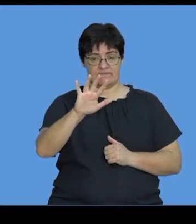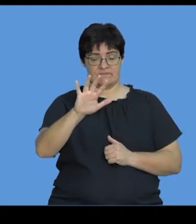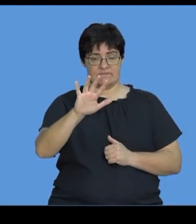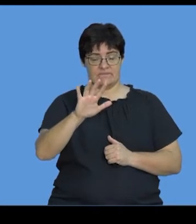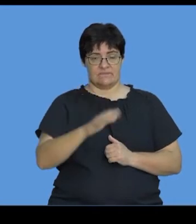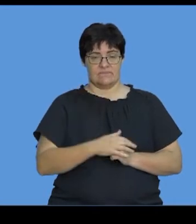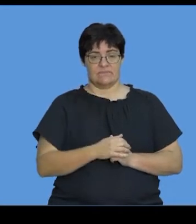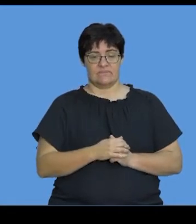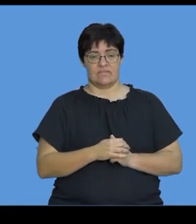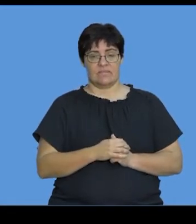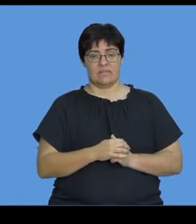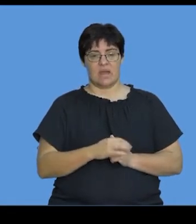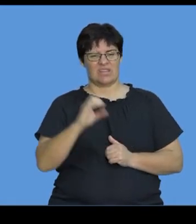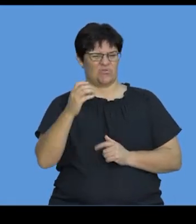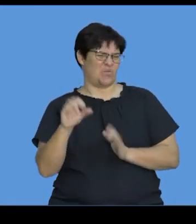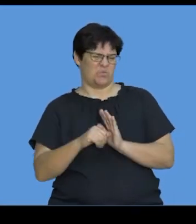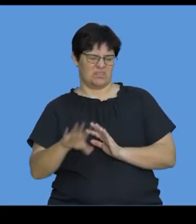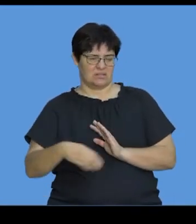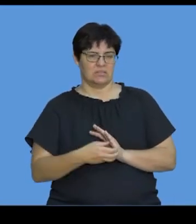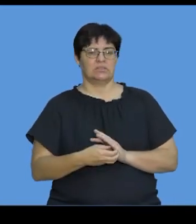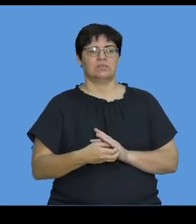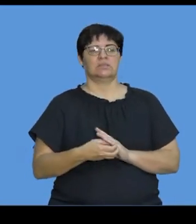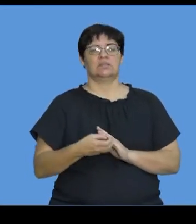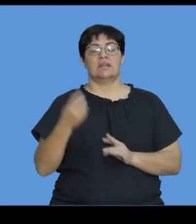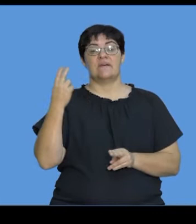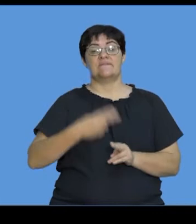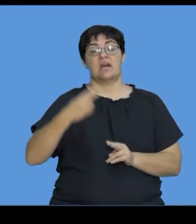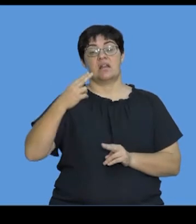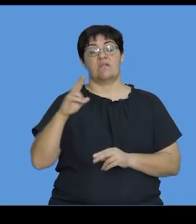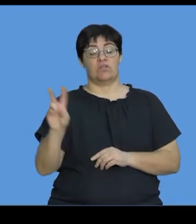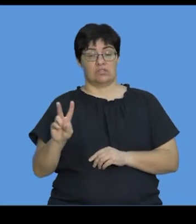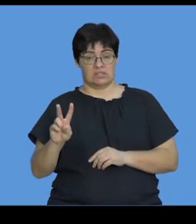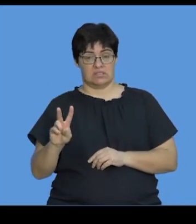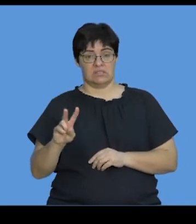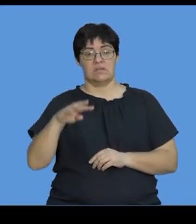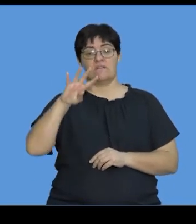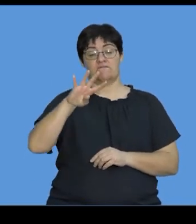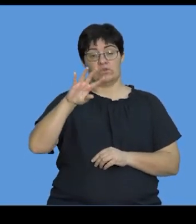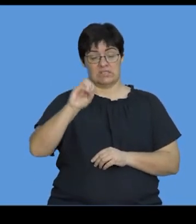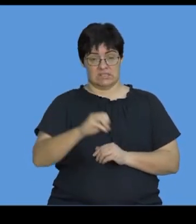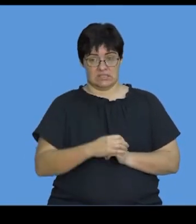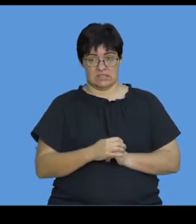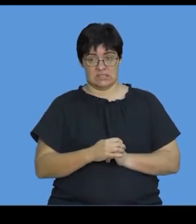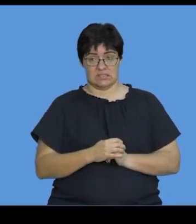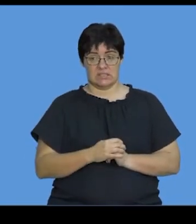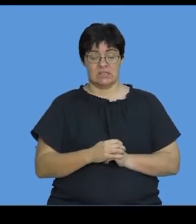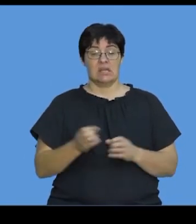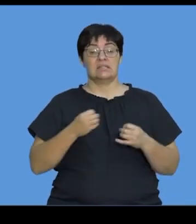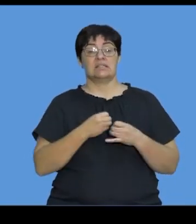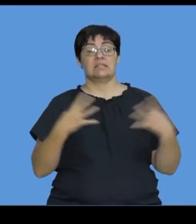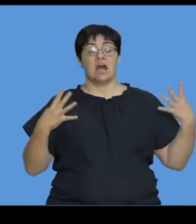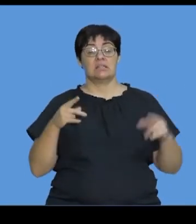I'm not going to worry about the zero. It's not important. Then final velocity was 40.